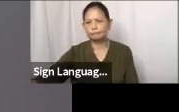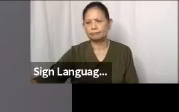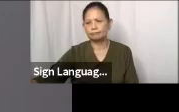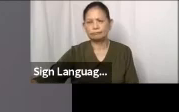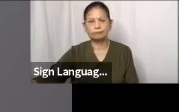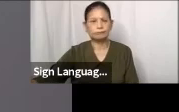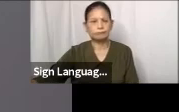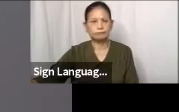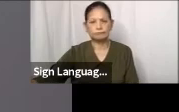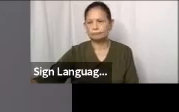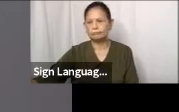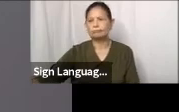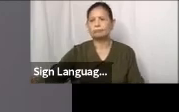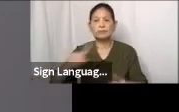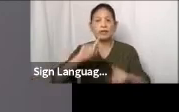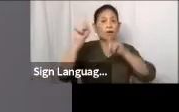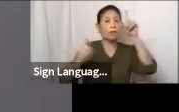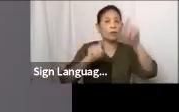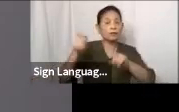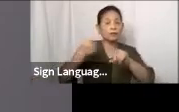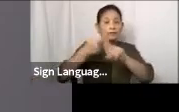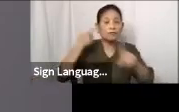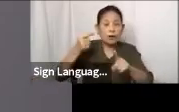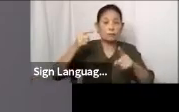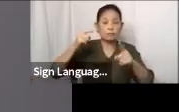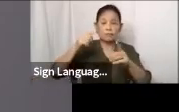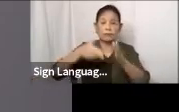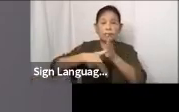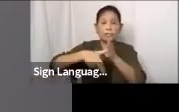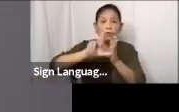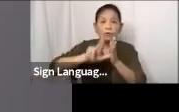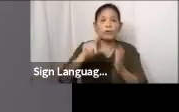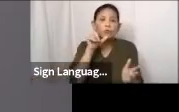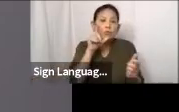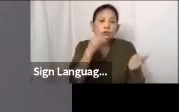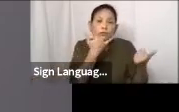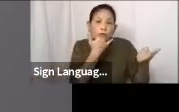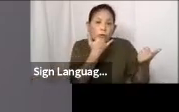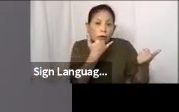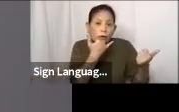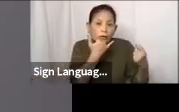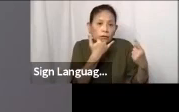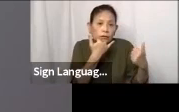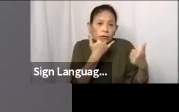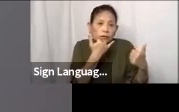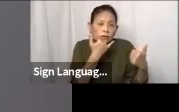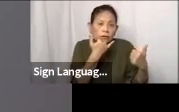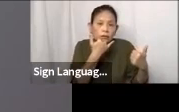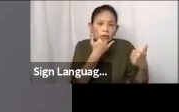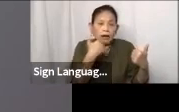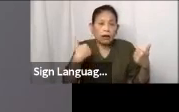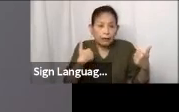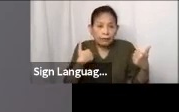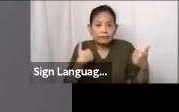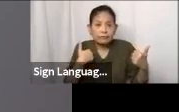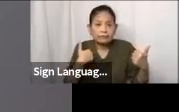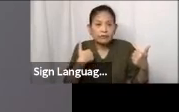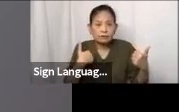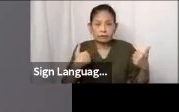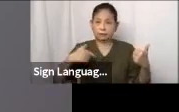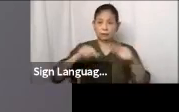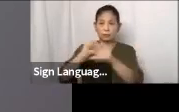The questions arised from the review are, whose fault is this? Is that our